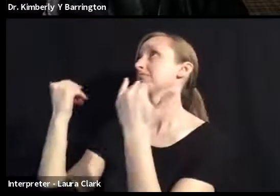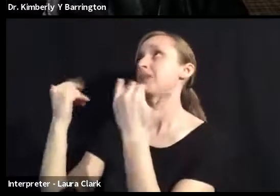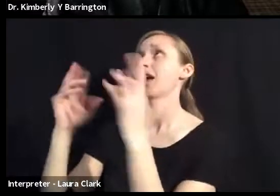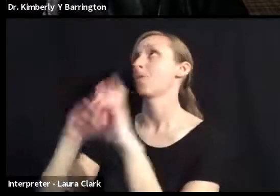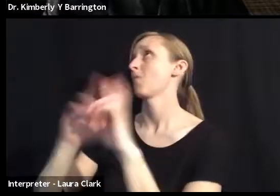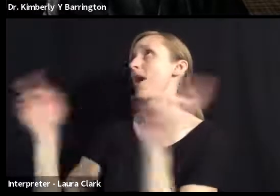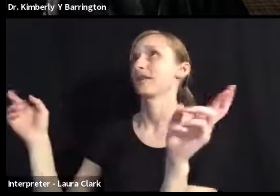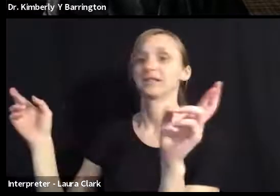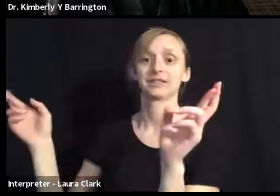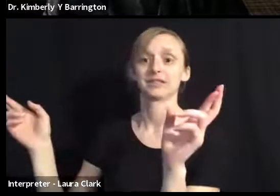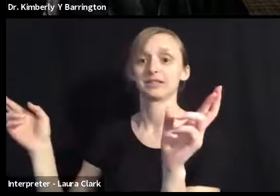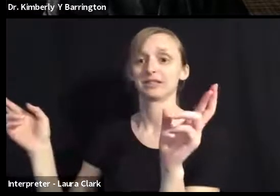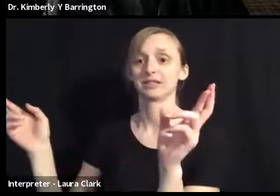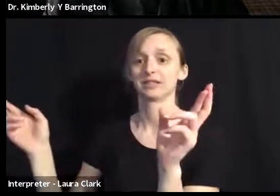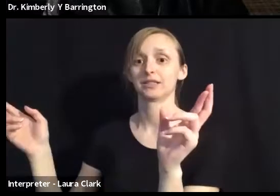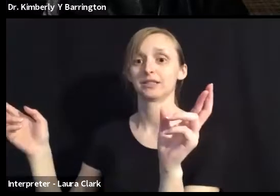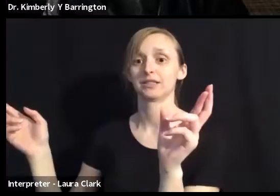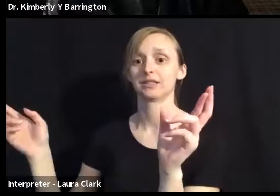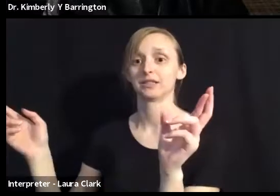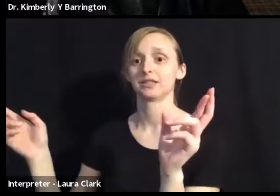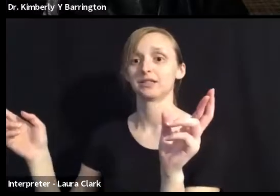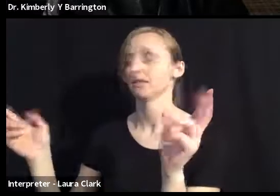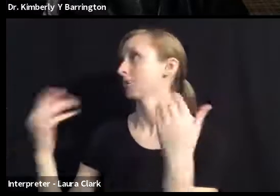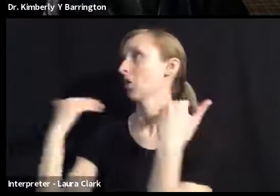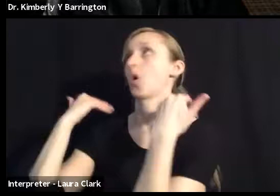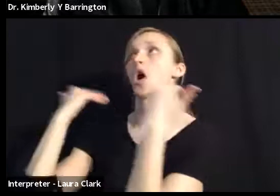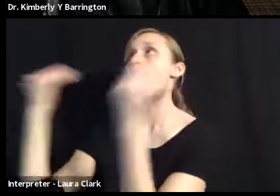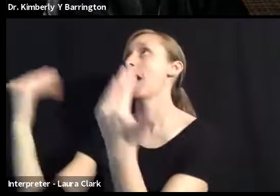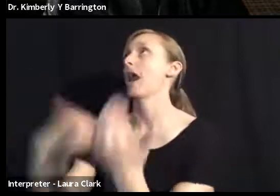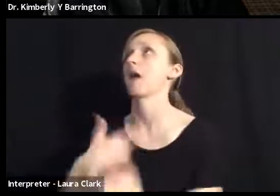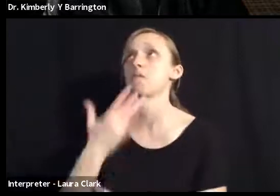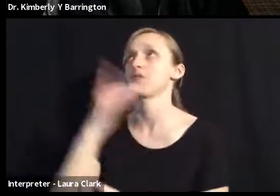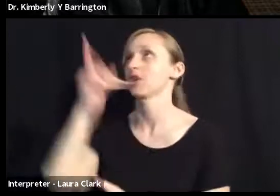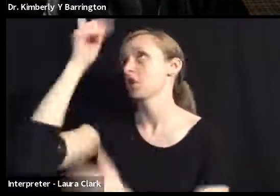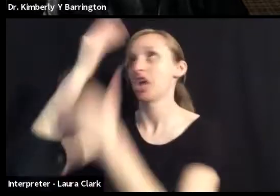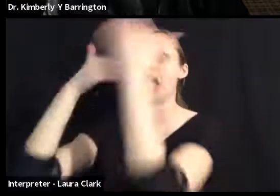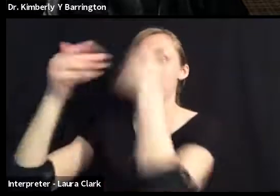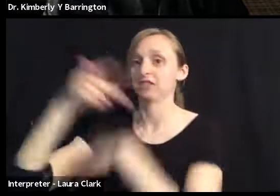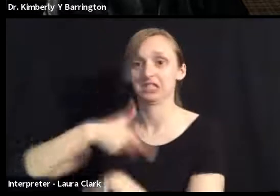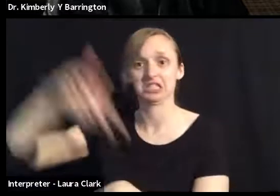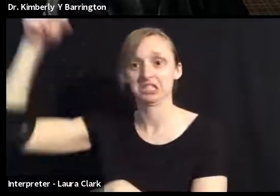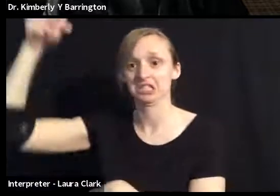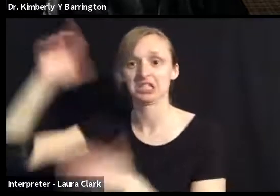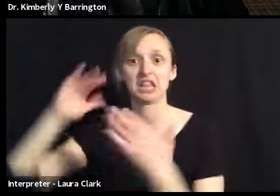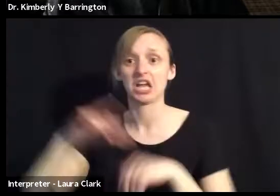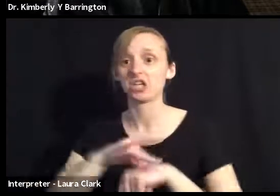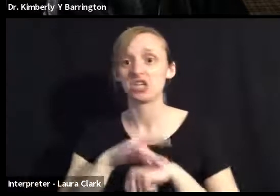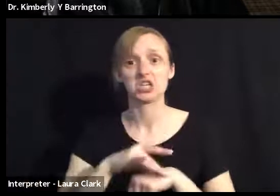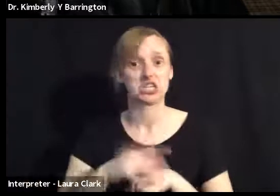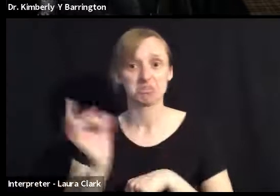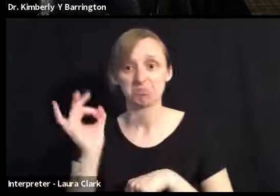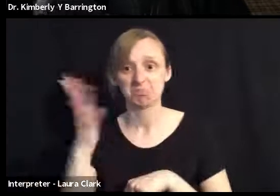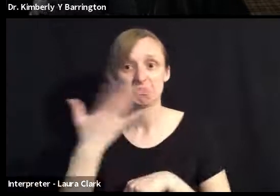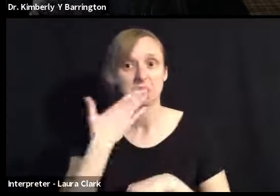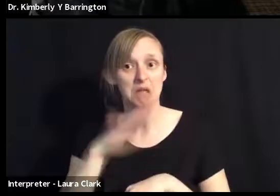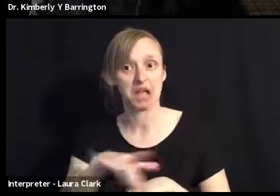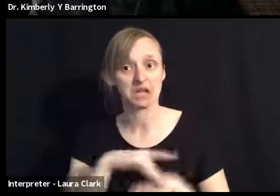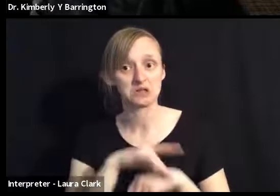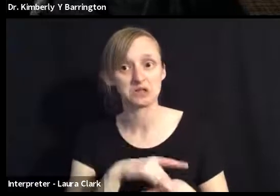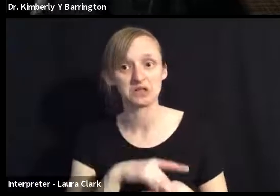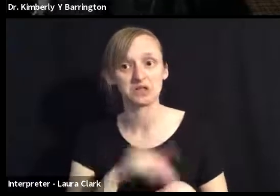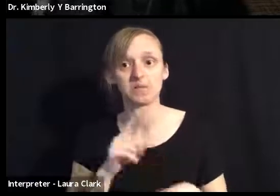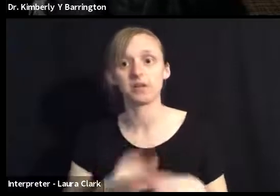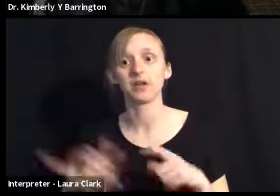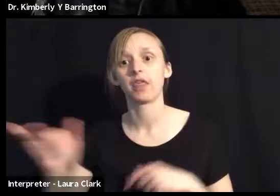am well. All is well. Look, take me. I'd rather be in heaven than on earth, this wicked earth. But in that moment, I